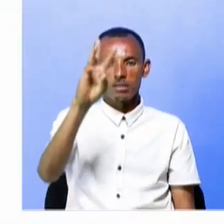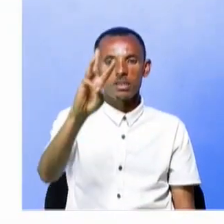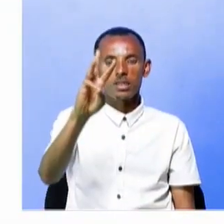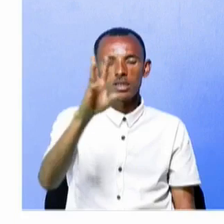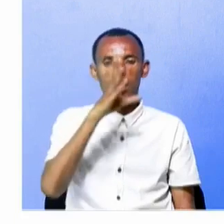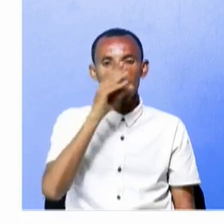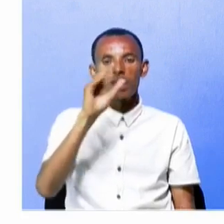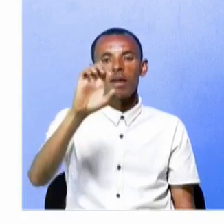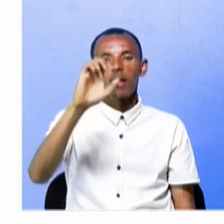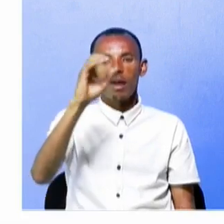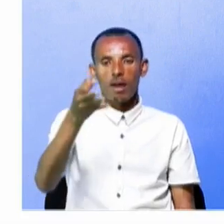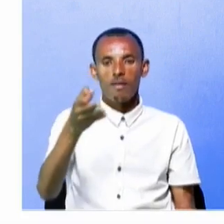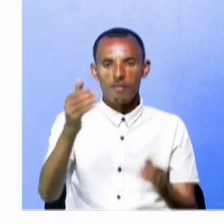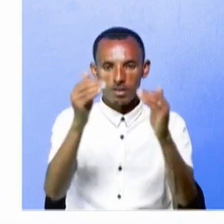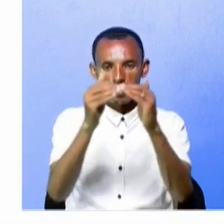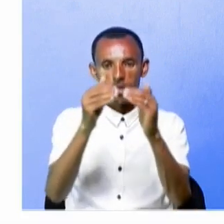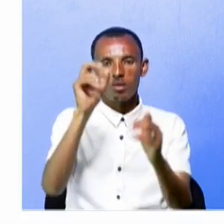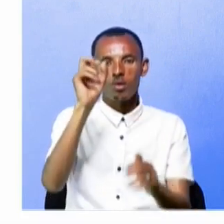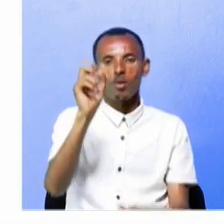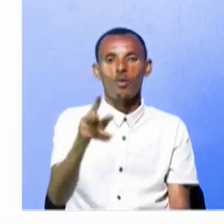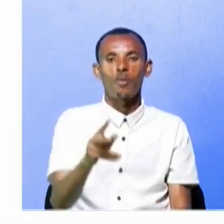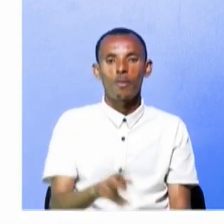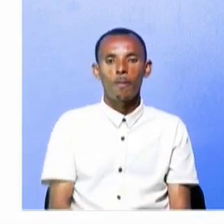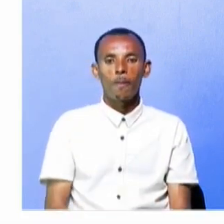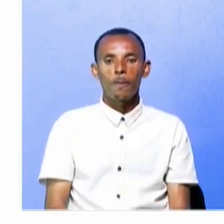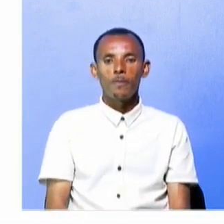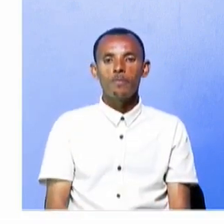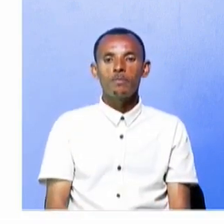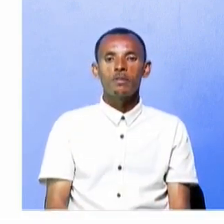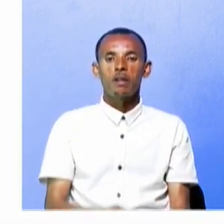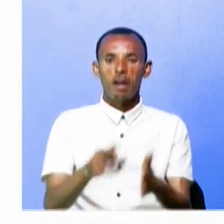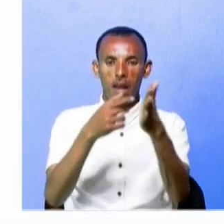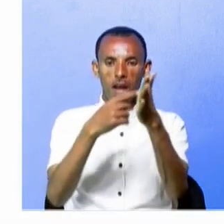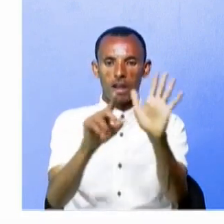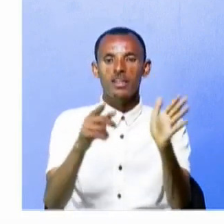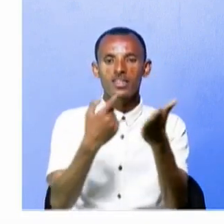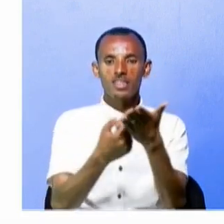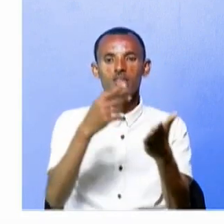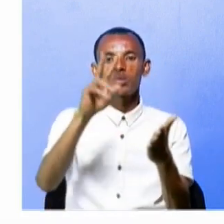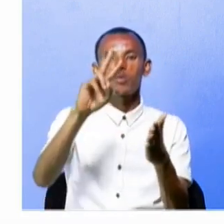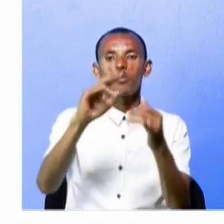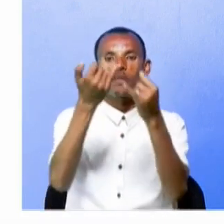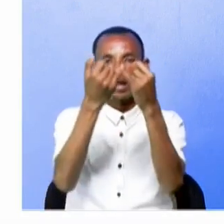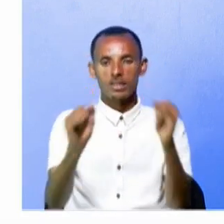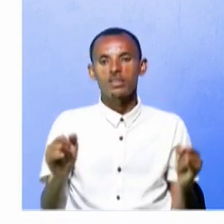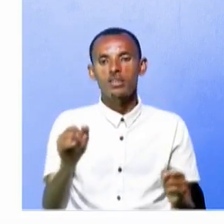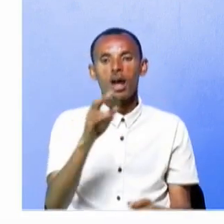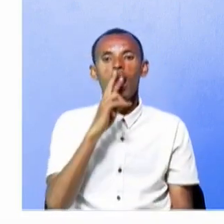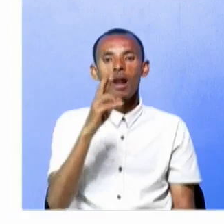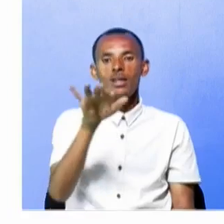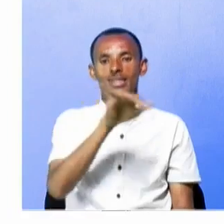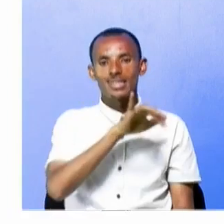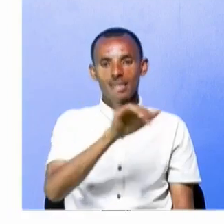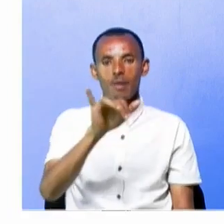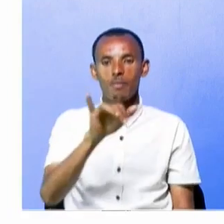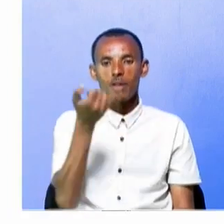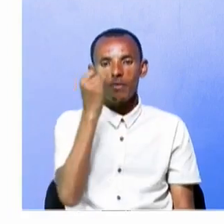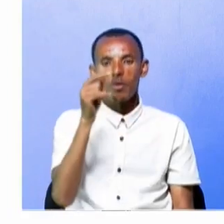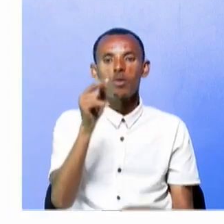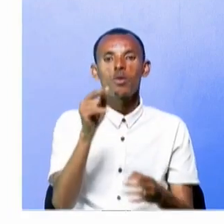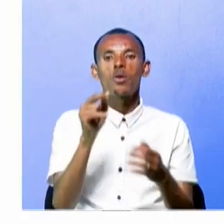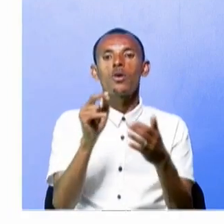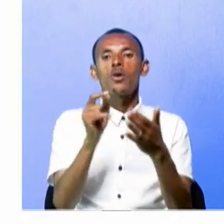and EF is 12, okay? Clearly, these two fractions are the same. If you write